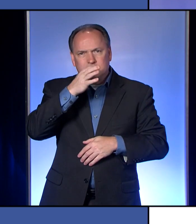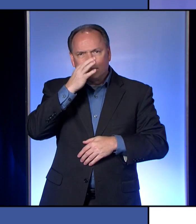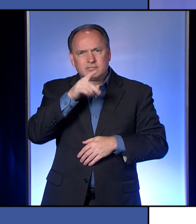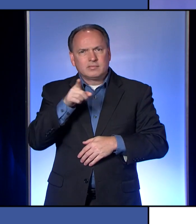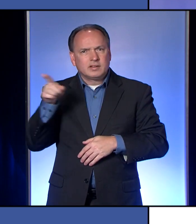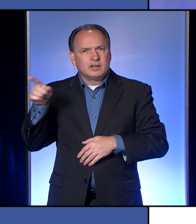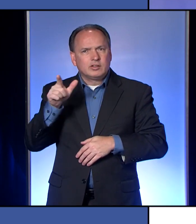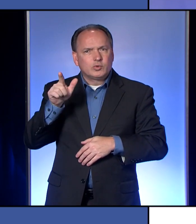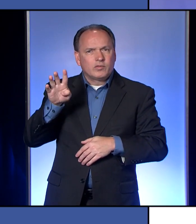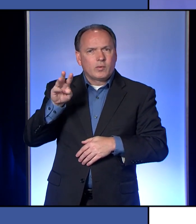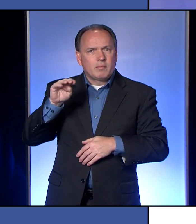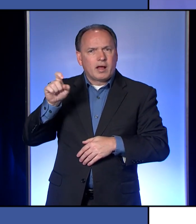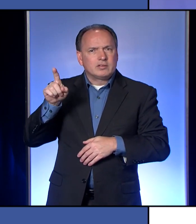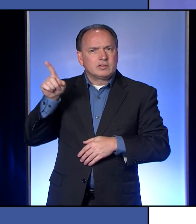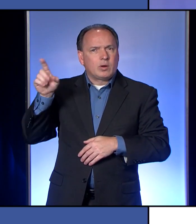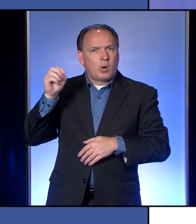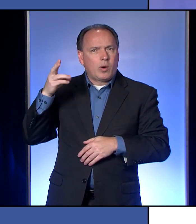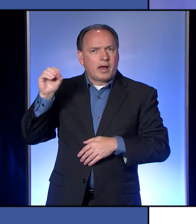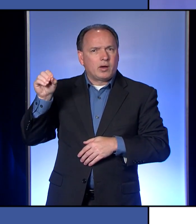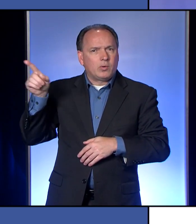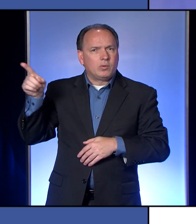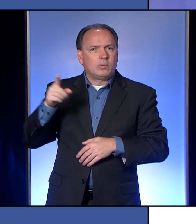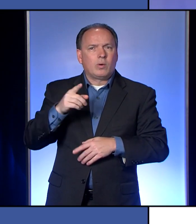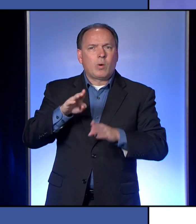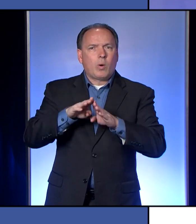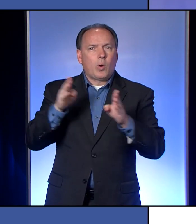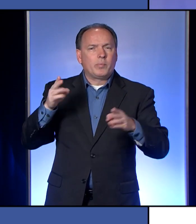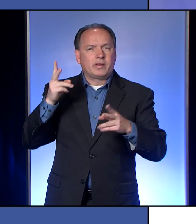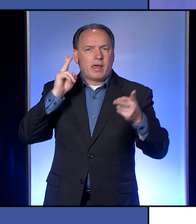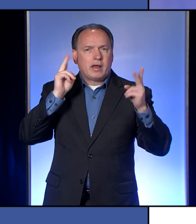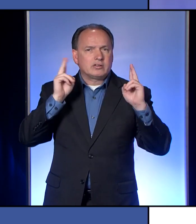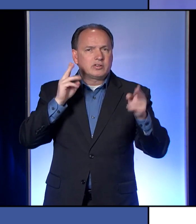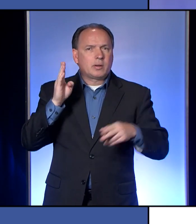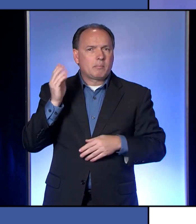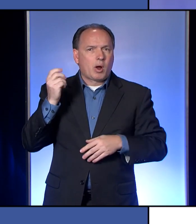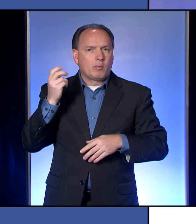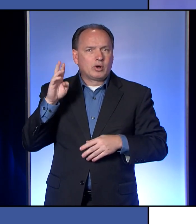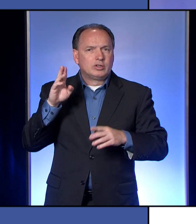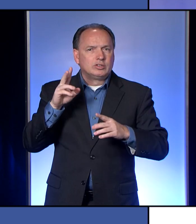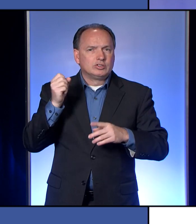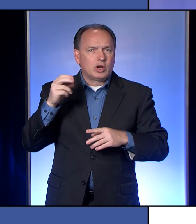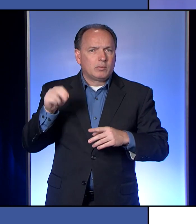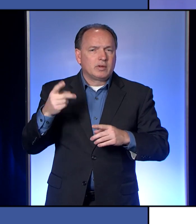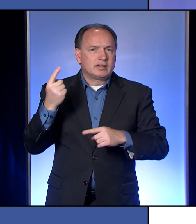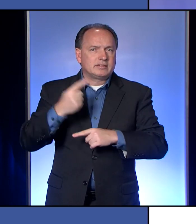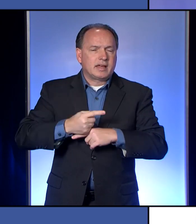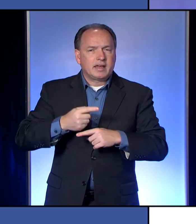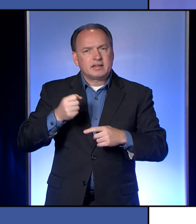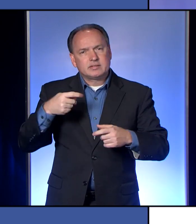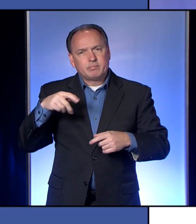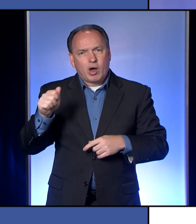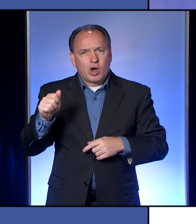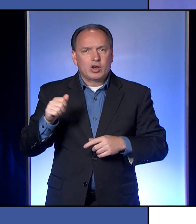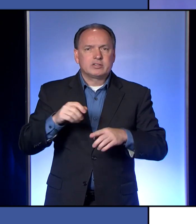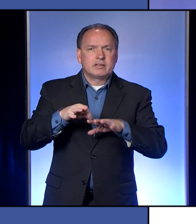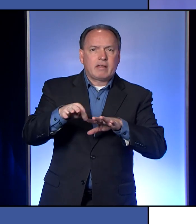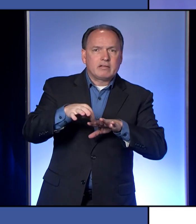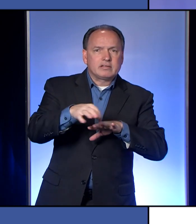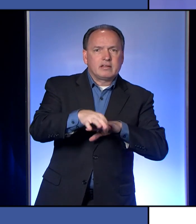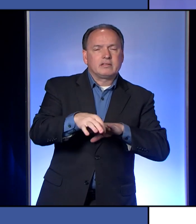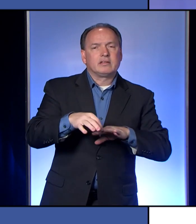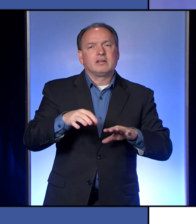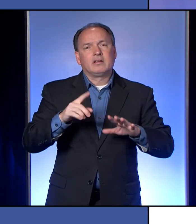now, Ohio has opened their hair salons, barbershops, day spas, nail salons, tanning